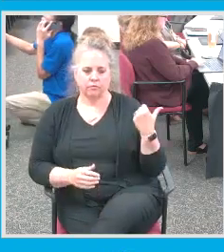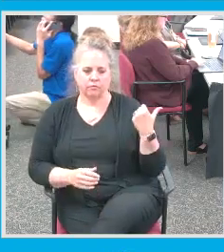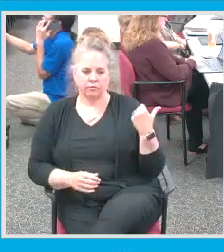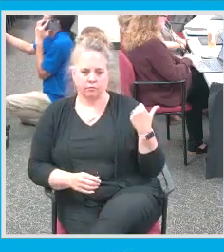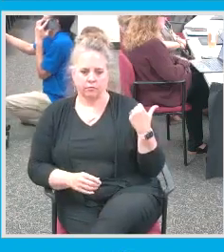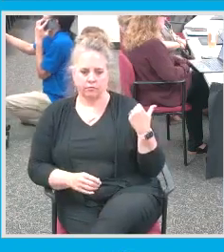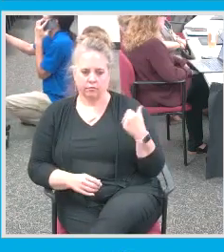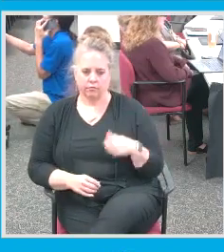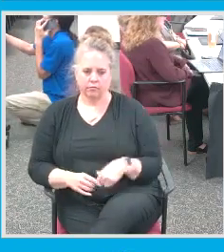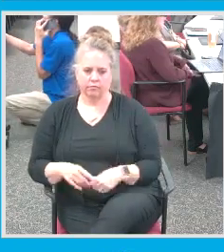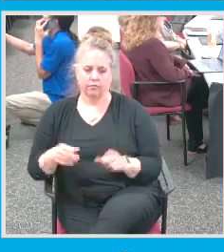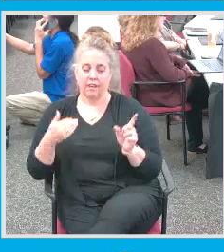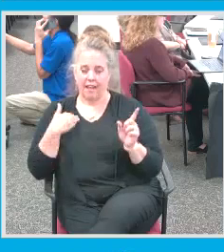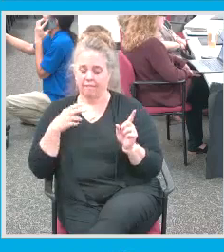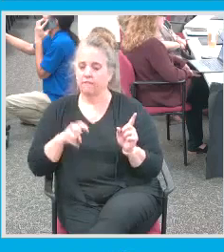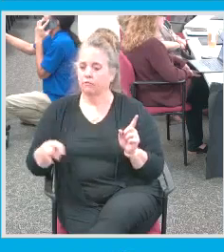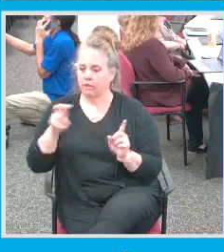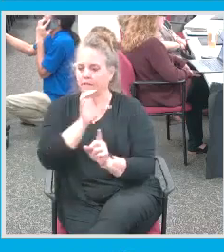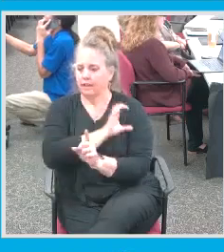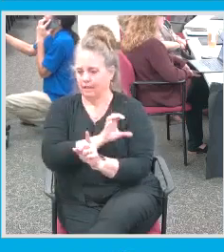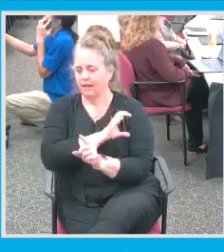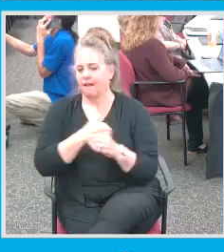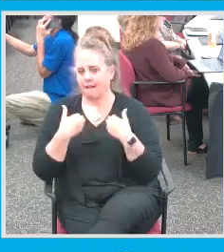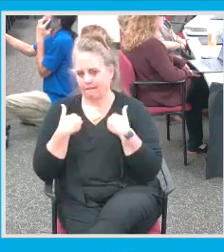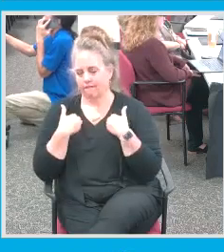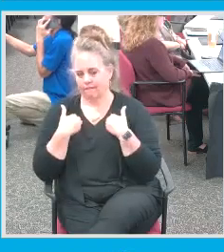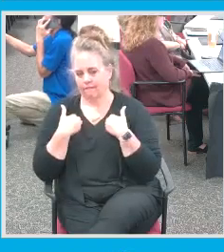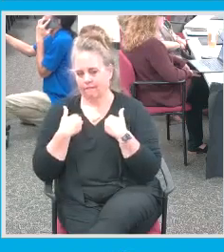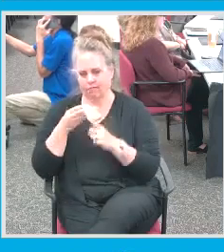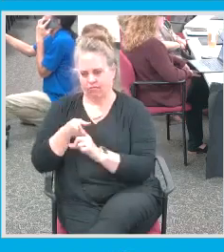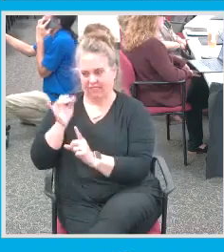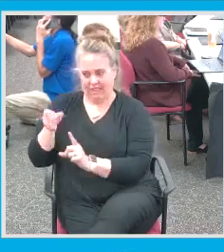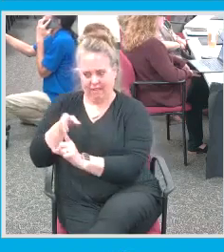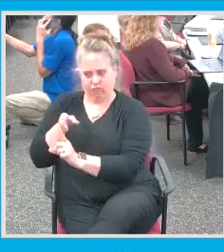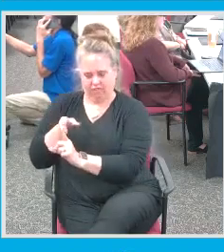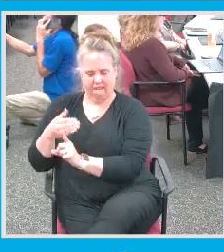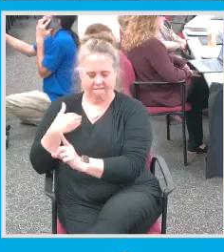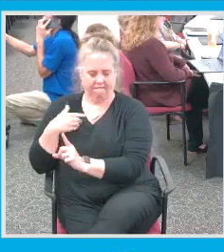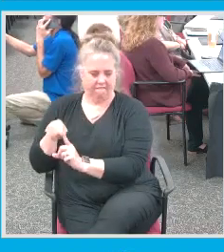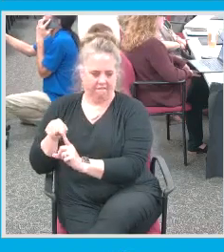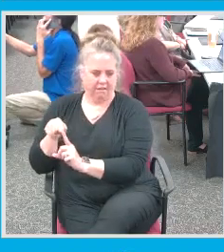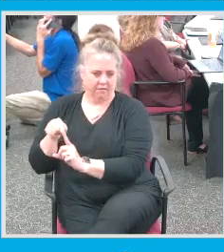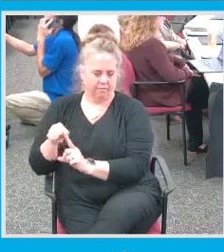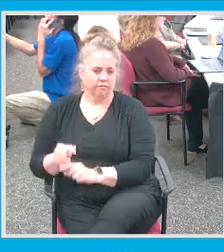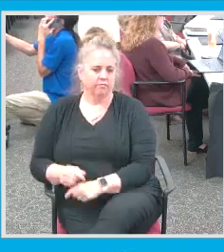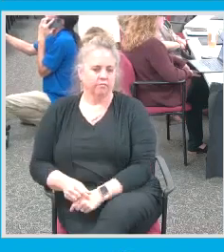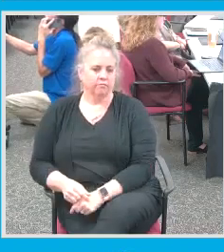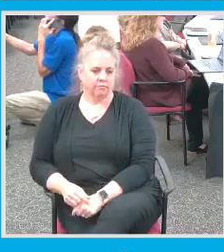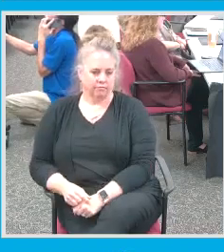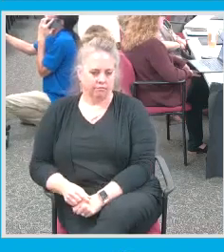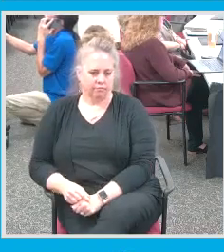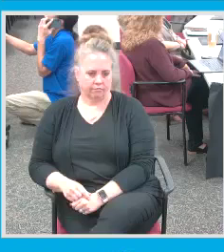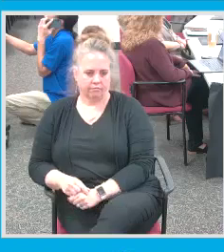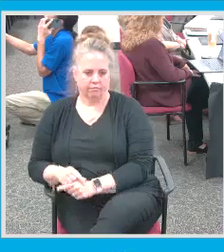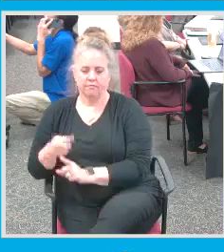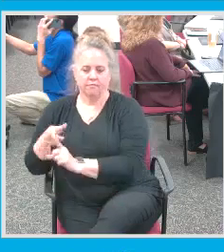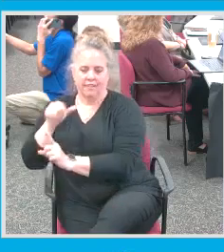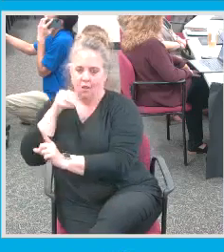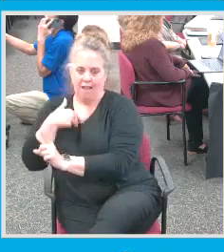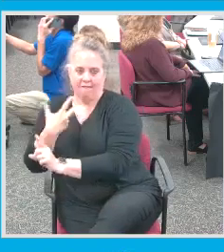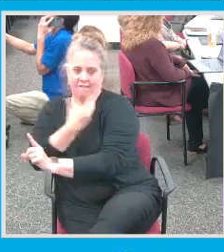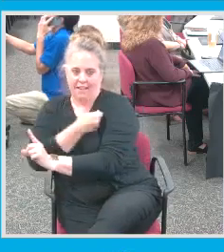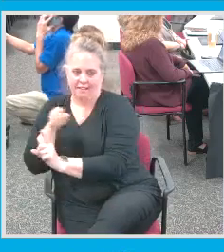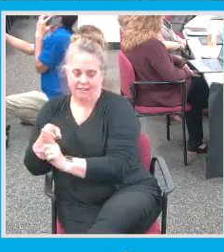which is heavily used, and sometimes providers do not carry the types of vaccines that we do, and so we're a